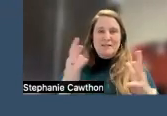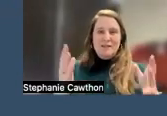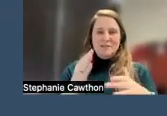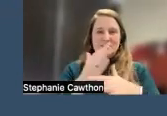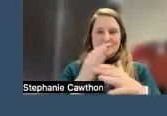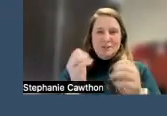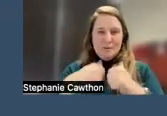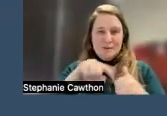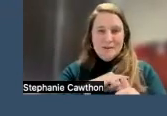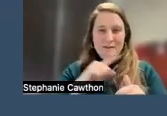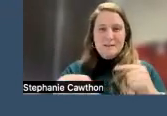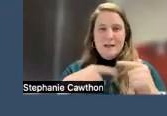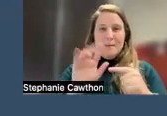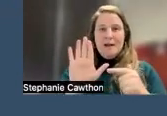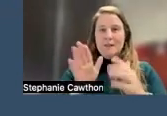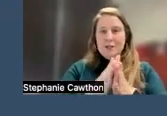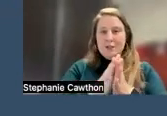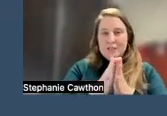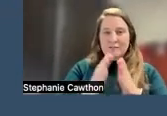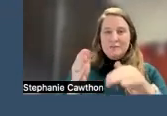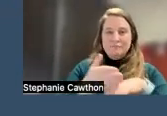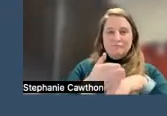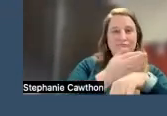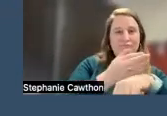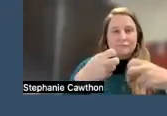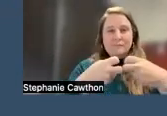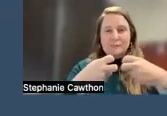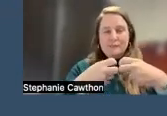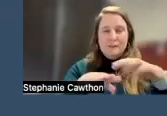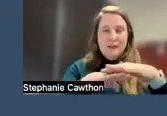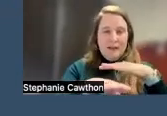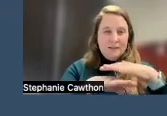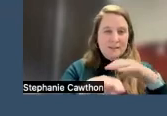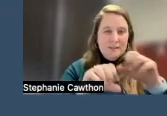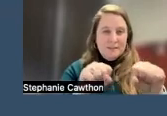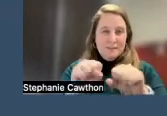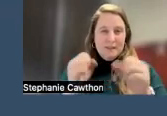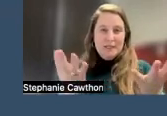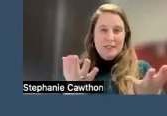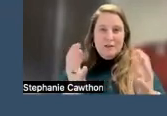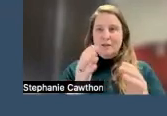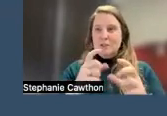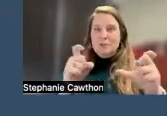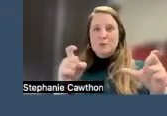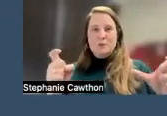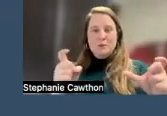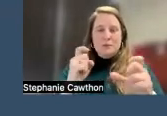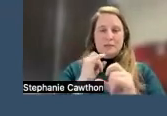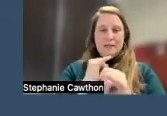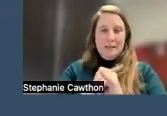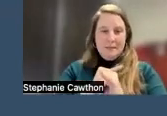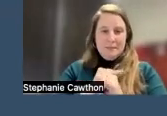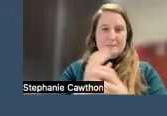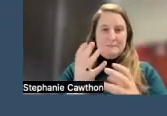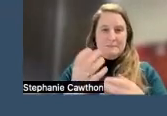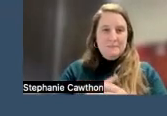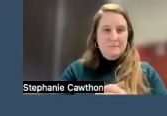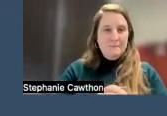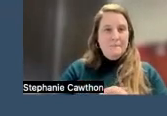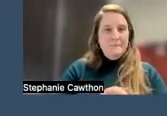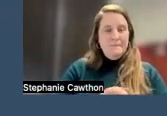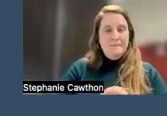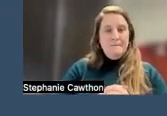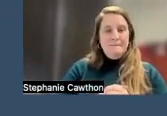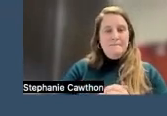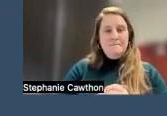Austin. They have a lot to share with us today about their initiatives to improve digital accessibility here, and it's a